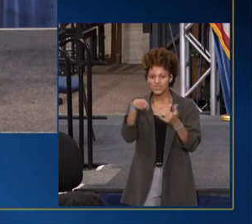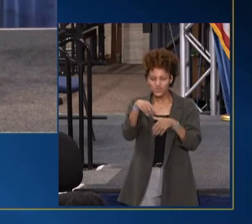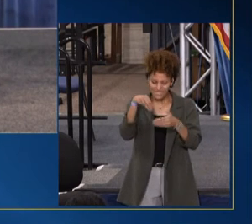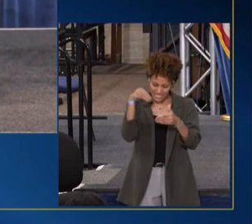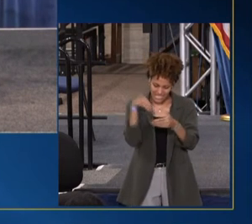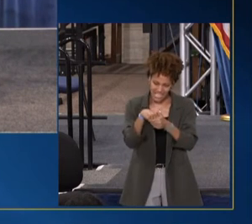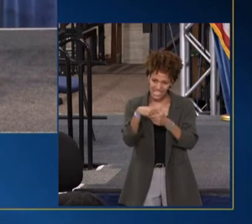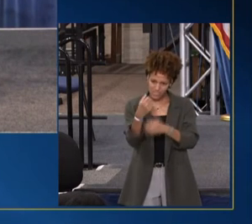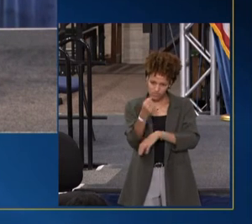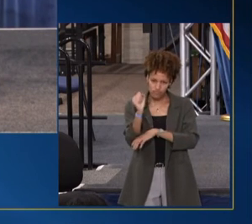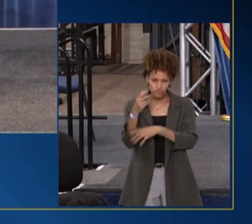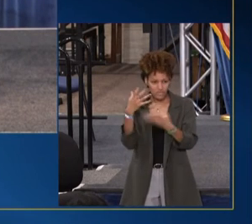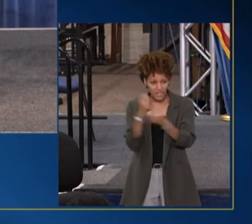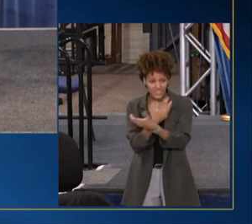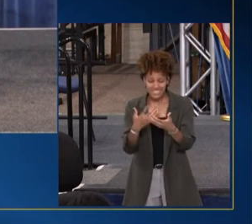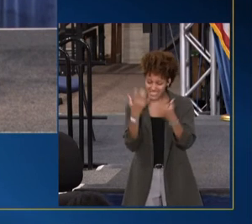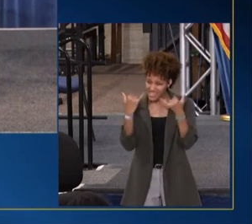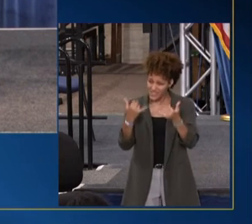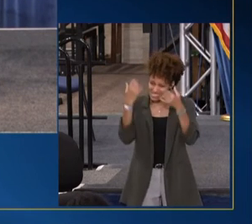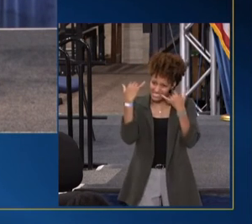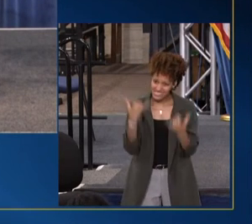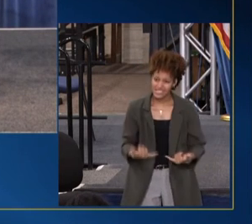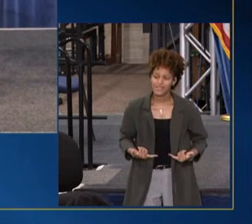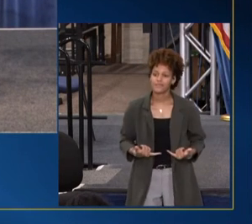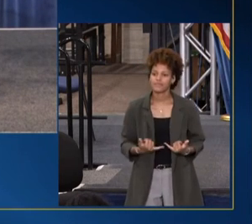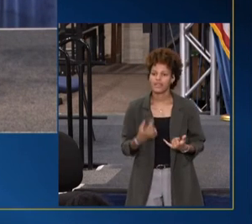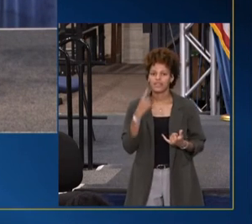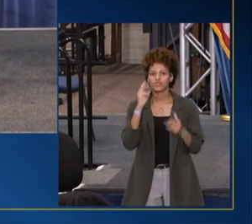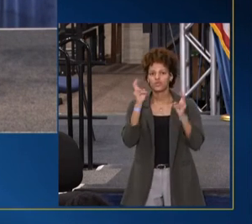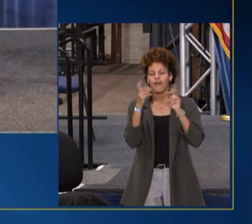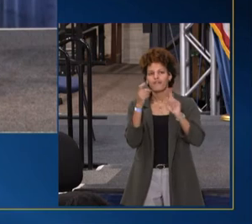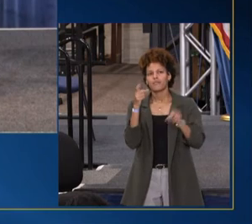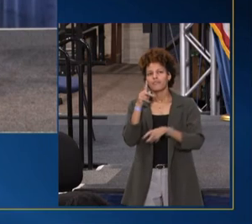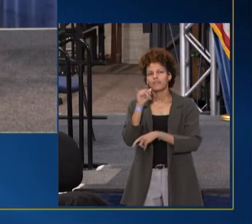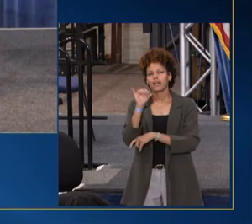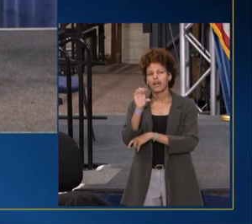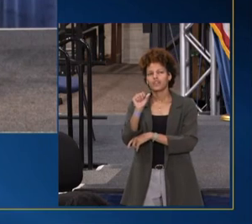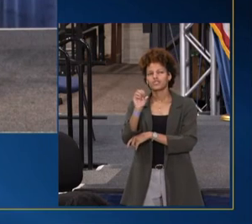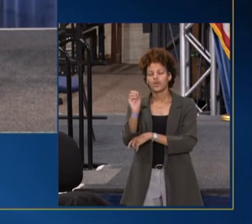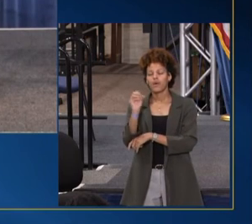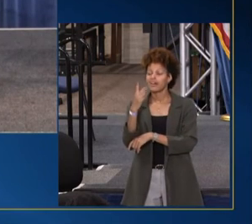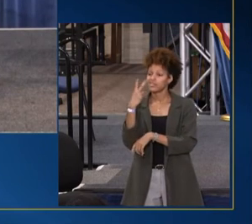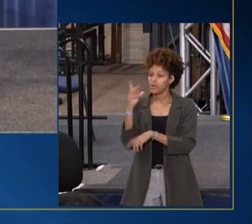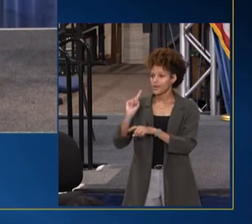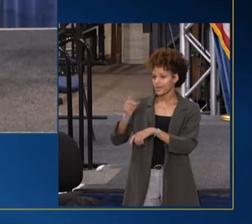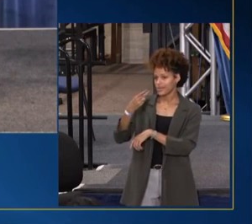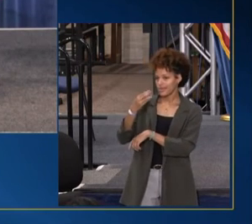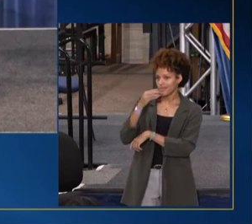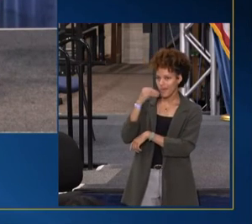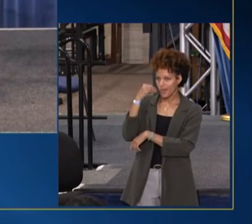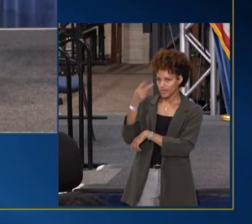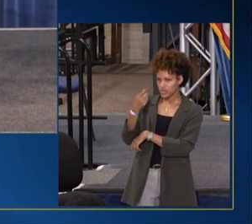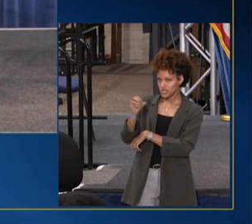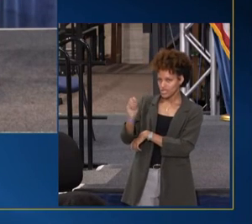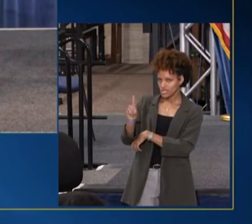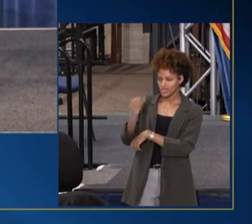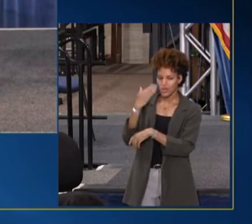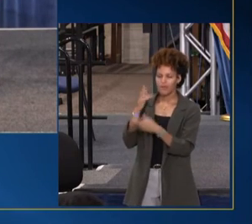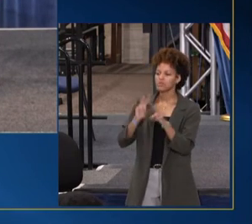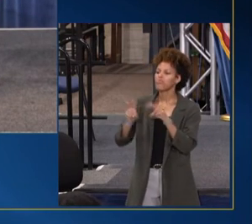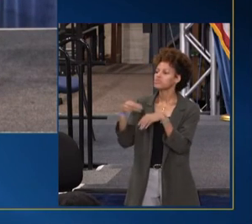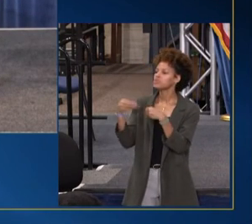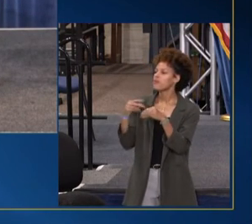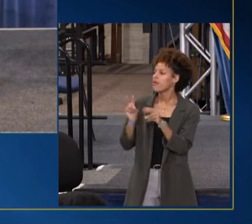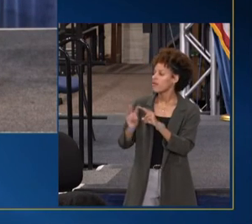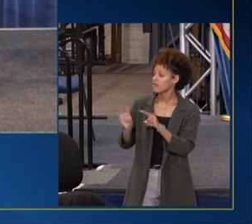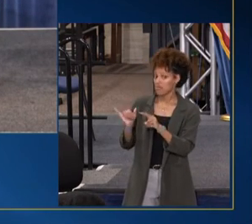now. And then what's been coming to my mind a lot, I think it's a quote by Picasso. I saw it at Home Goods, to be honest with you. I'm one of those pillows. They